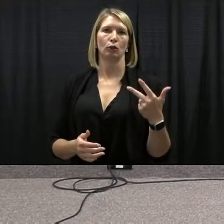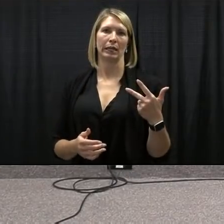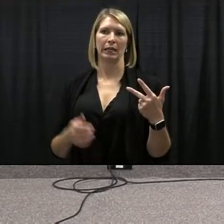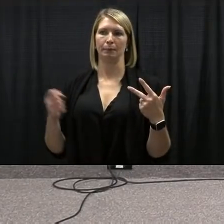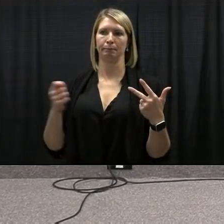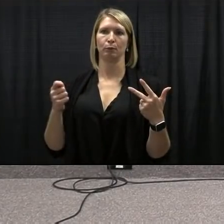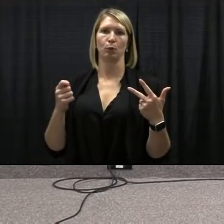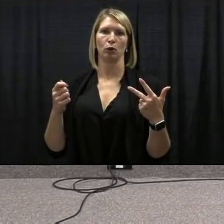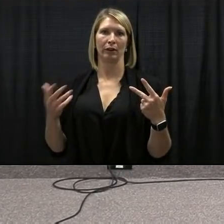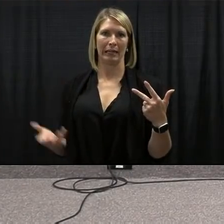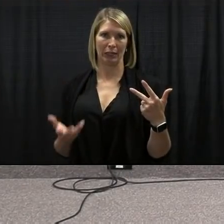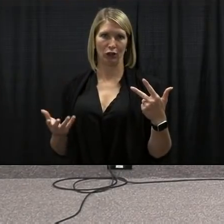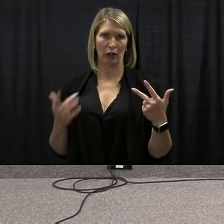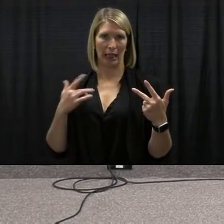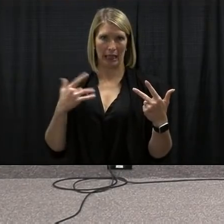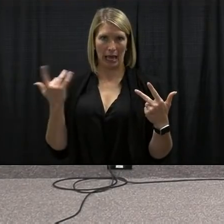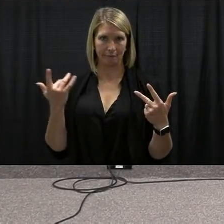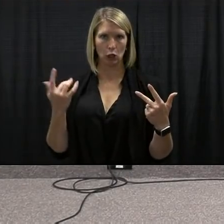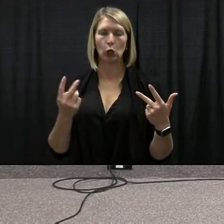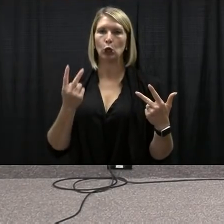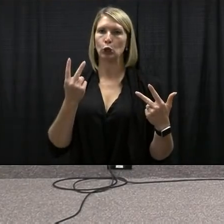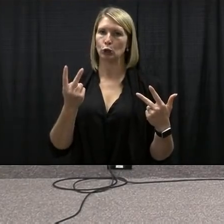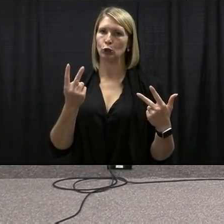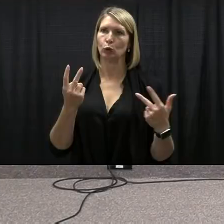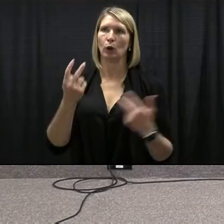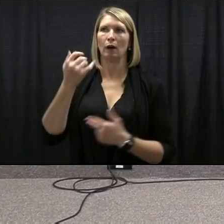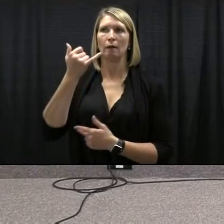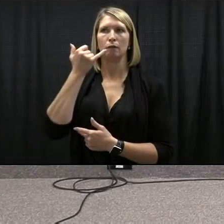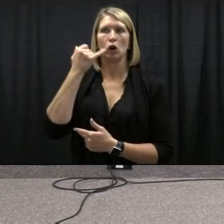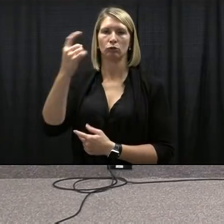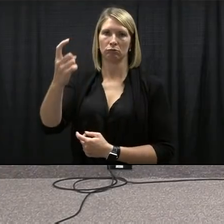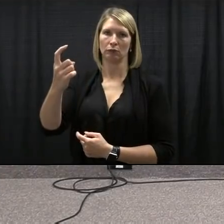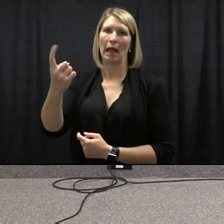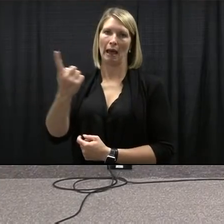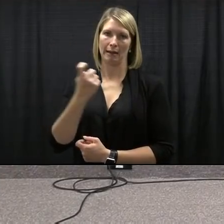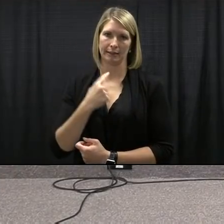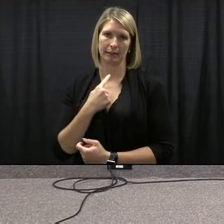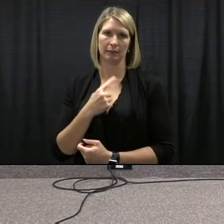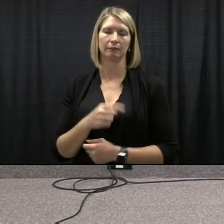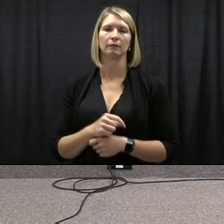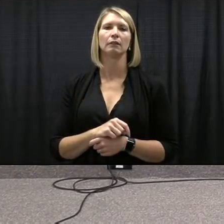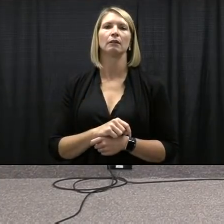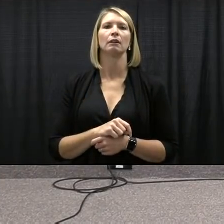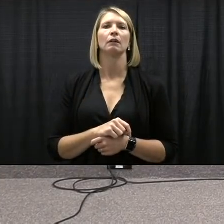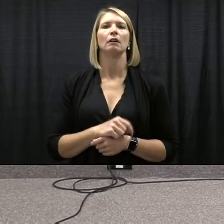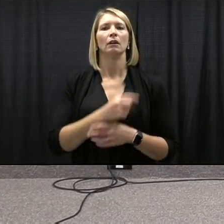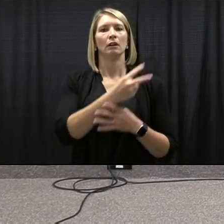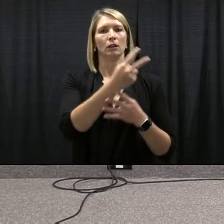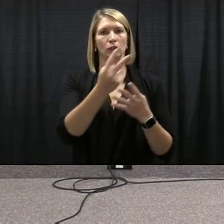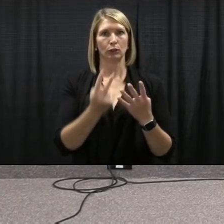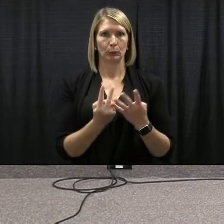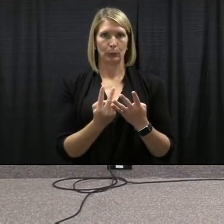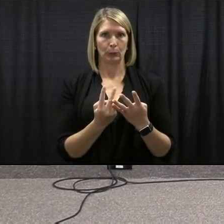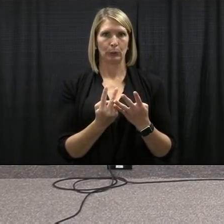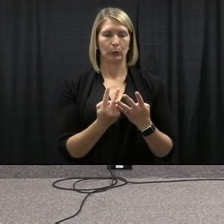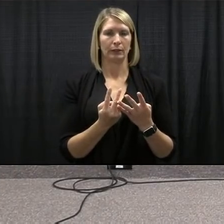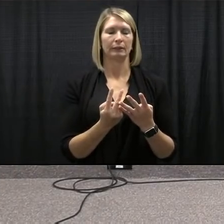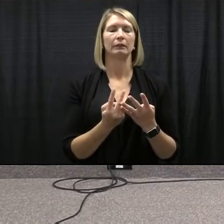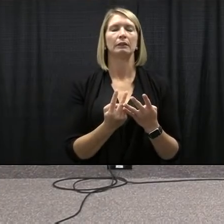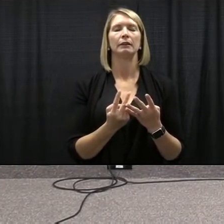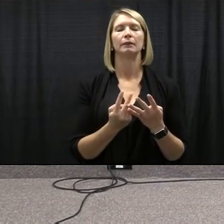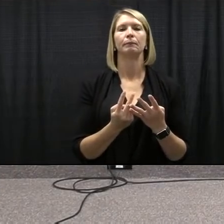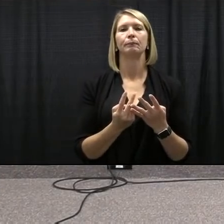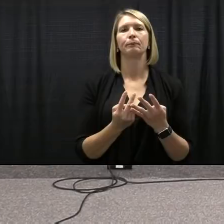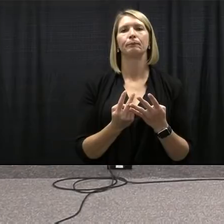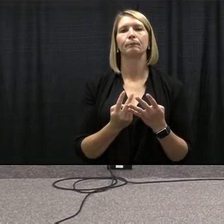and 3 joining by phone. There will be 2 rounds in the question and answer session, which will give each reporter the opportunity to ask 1 question and 1 follow-up per